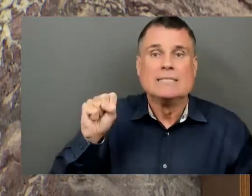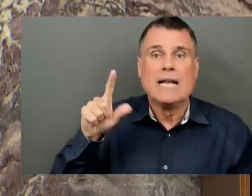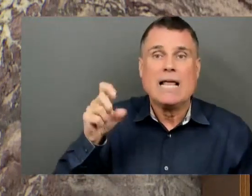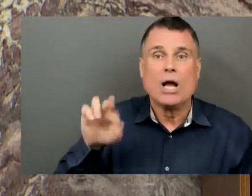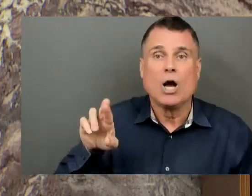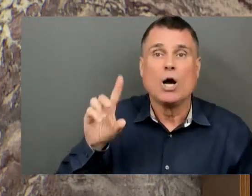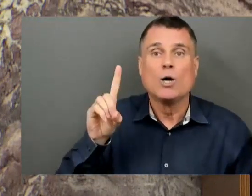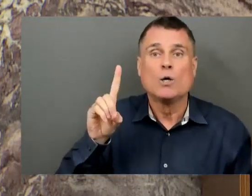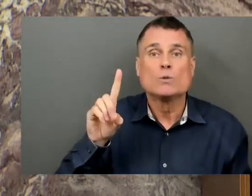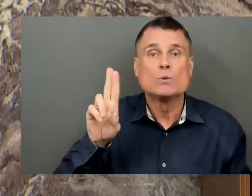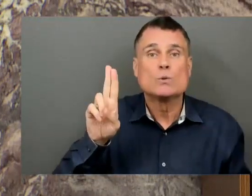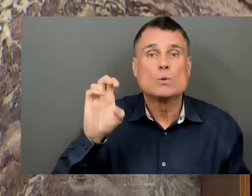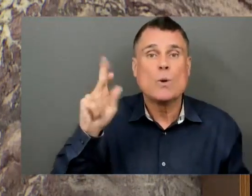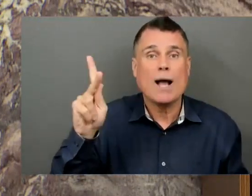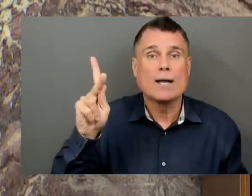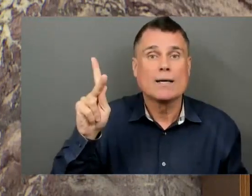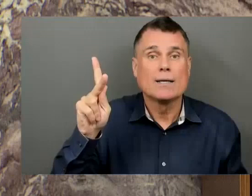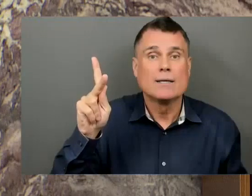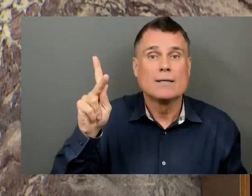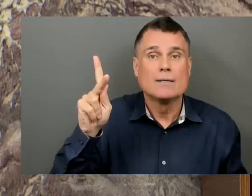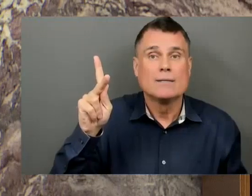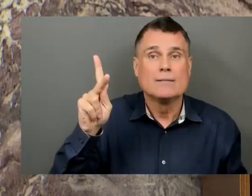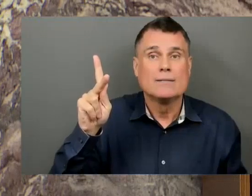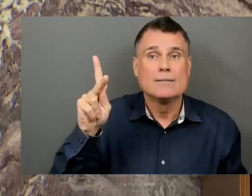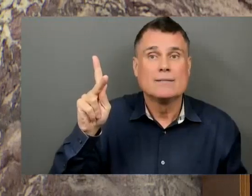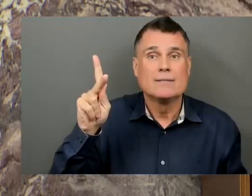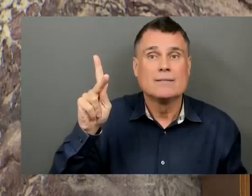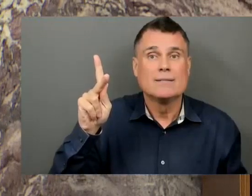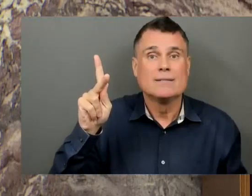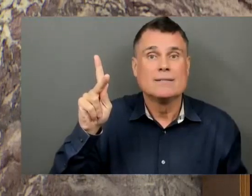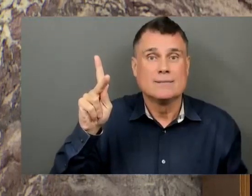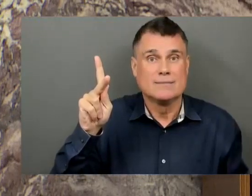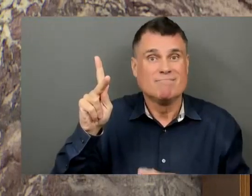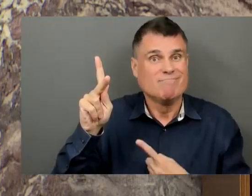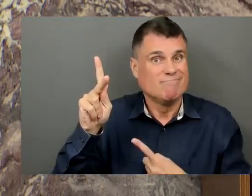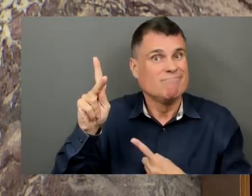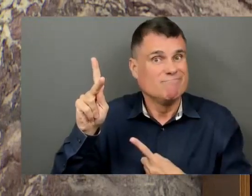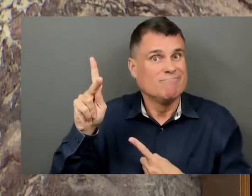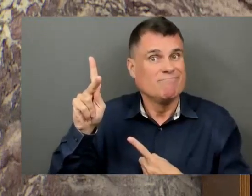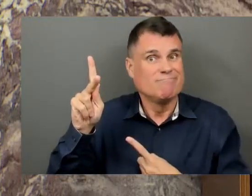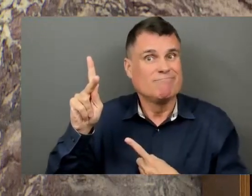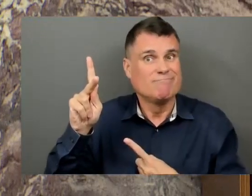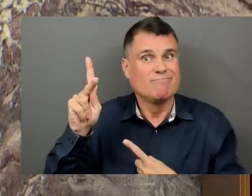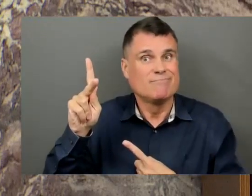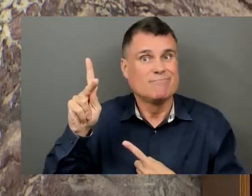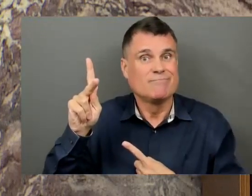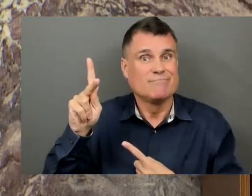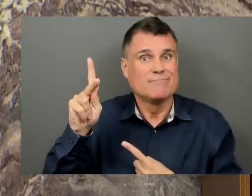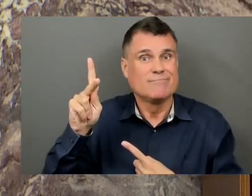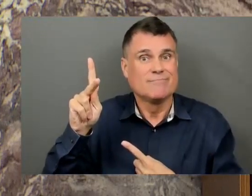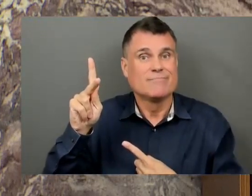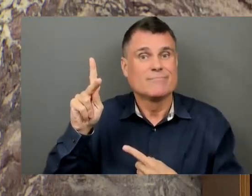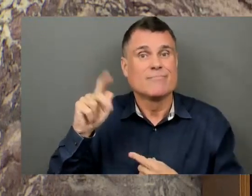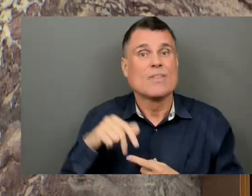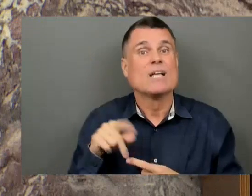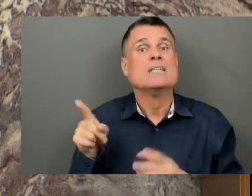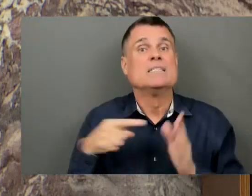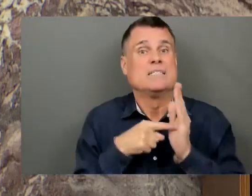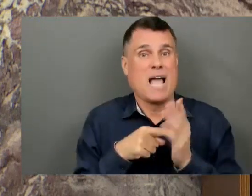NDP government and those it is supposed to serve. At no